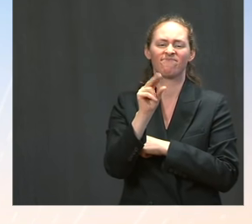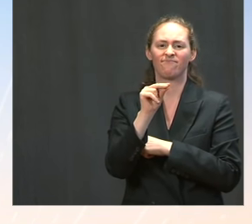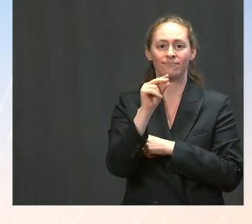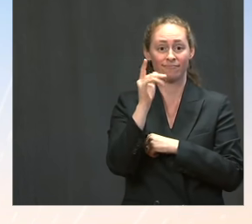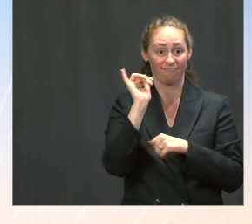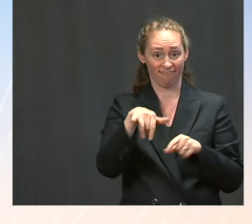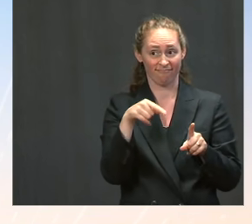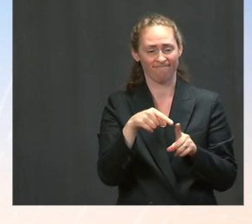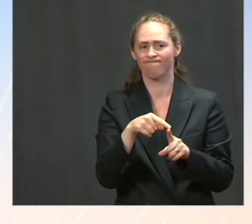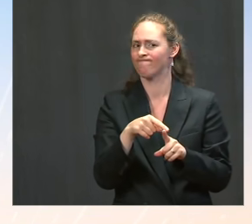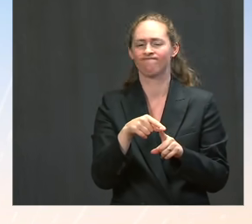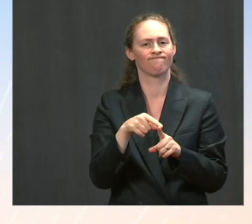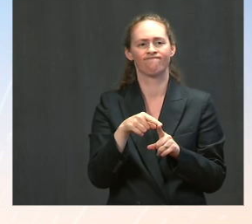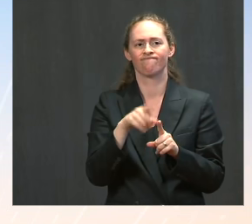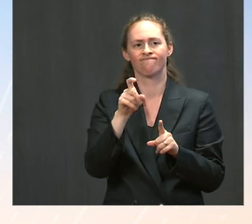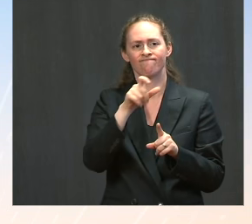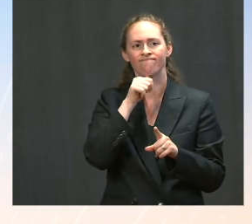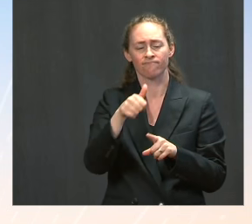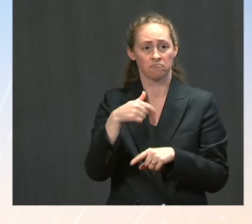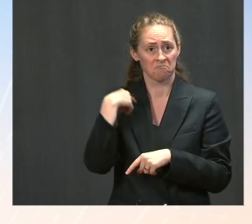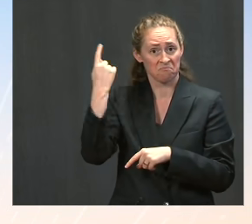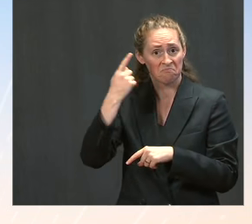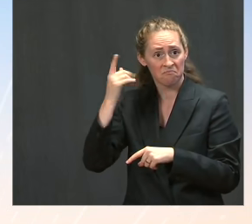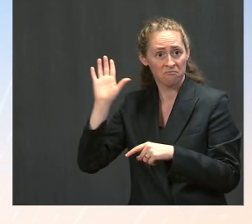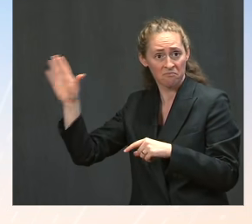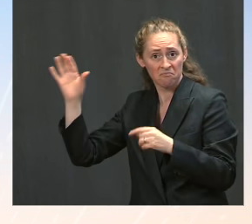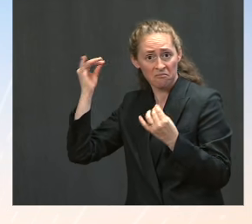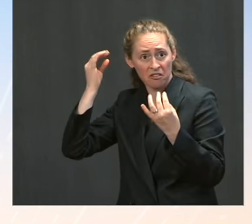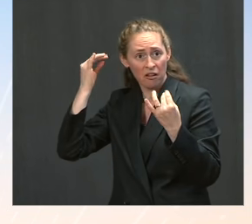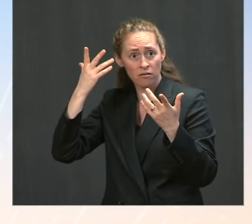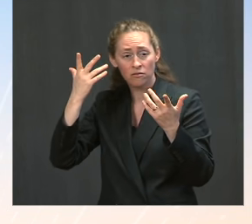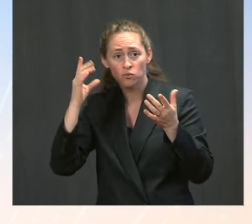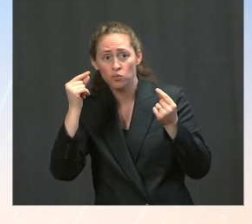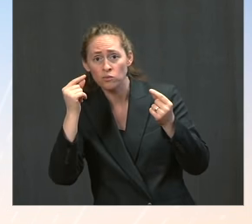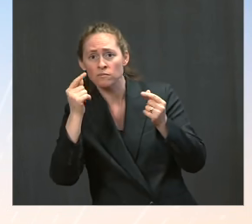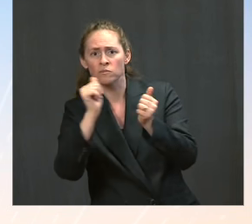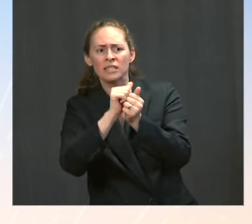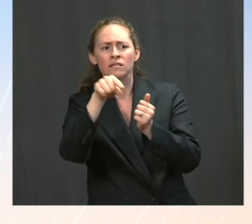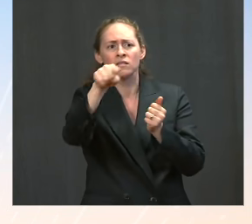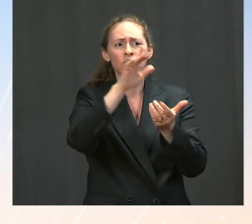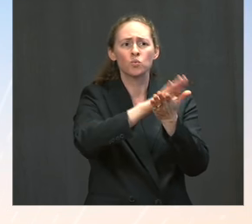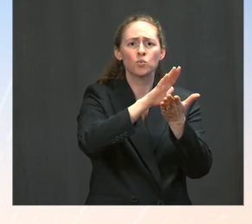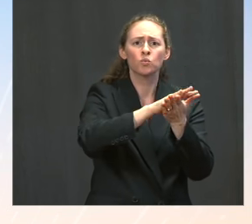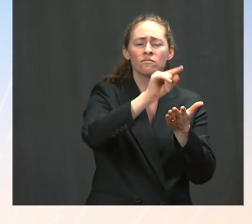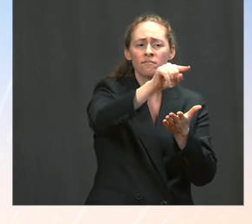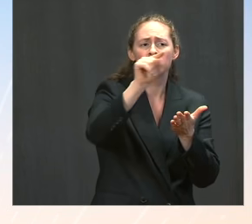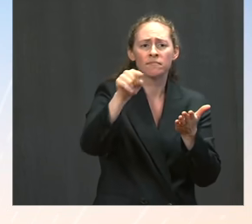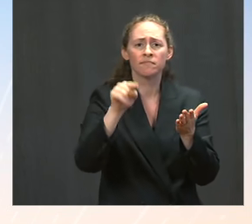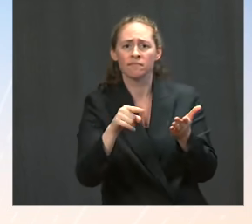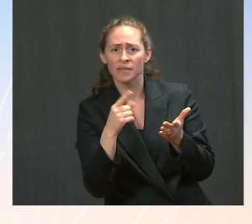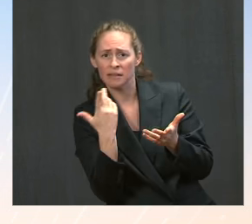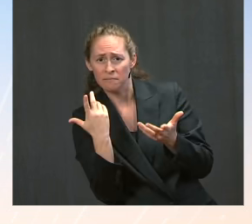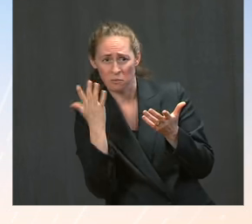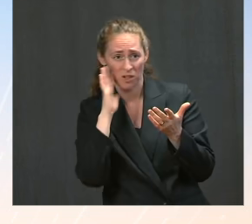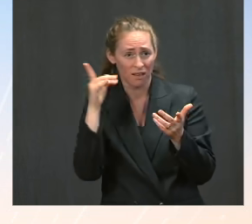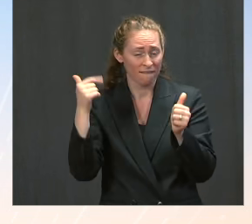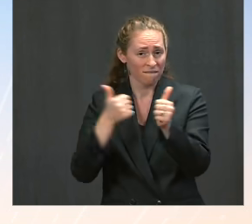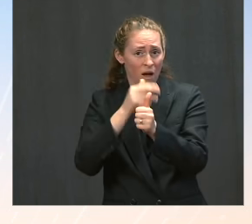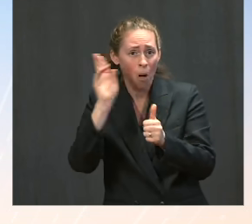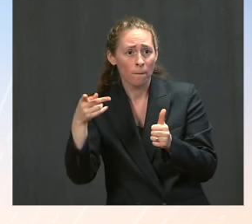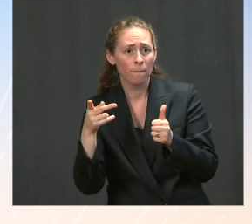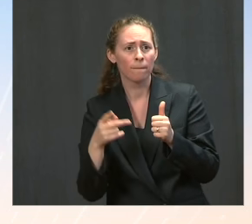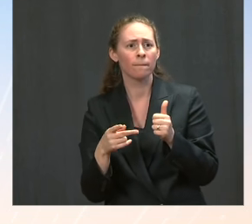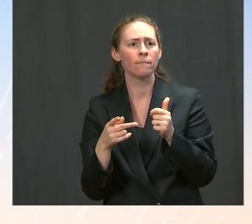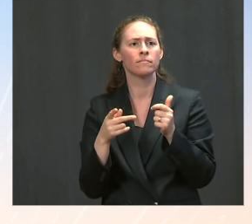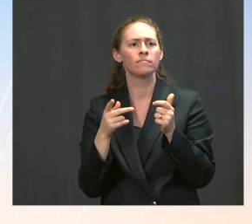the administration going to follow up with school districts to make sure that the Abolitionist Teaching Network